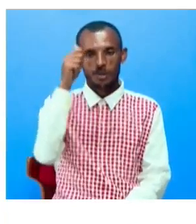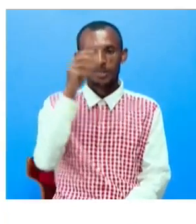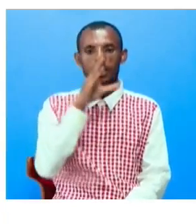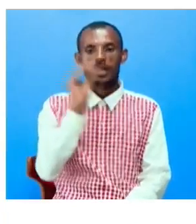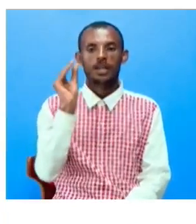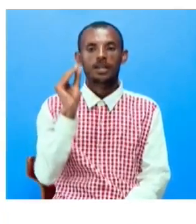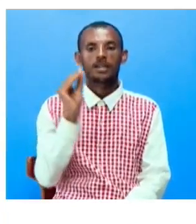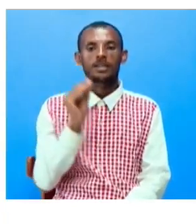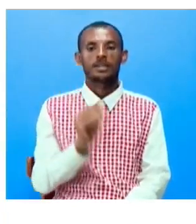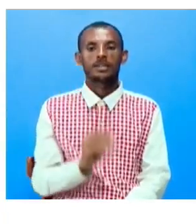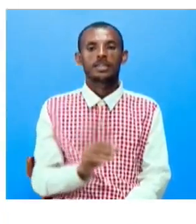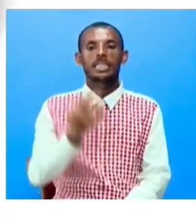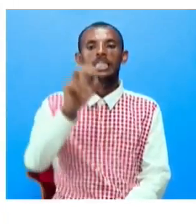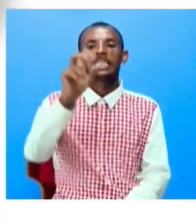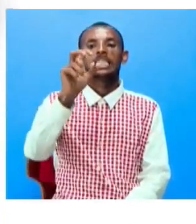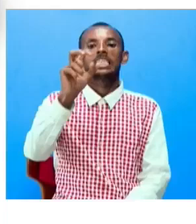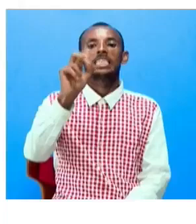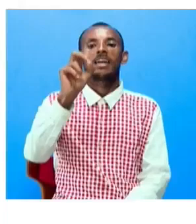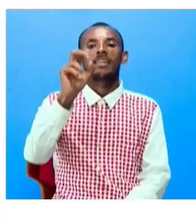30